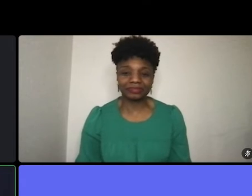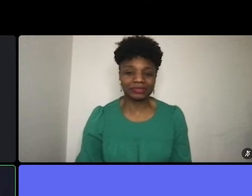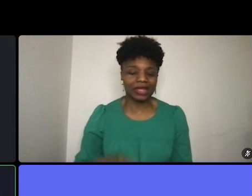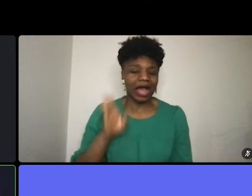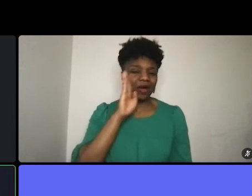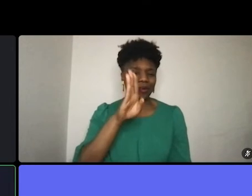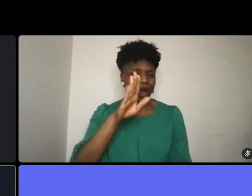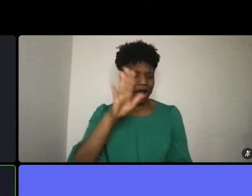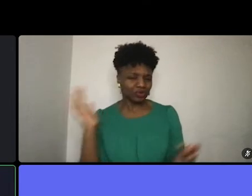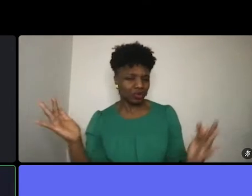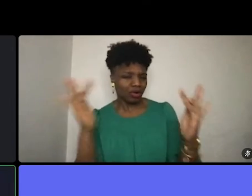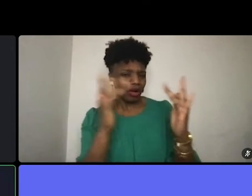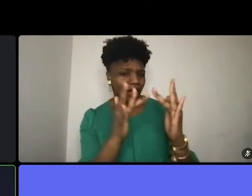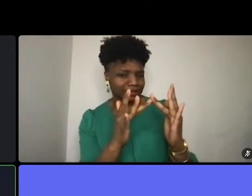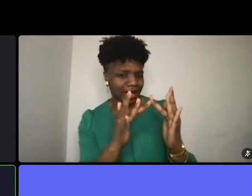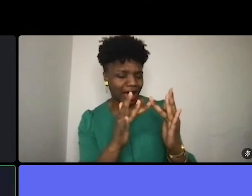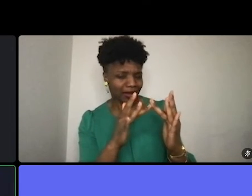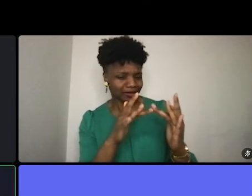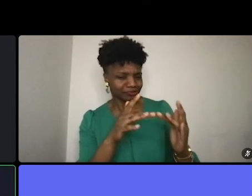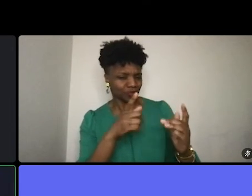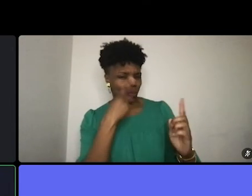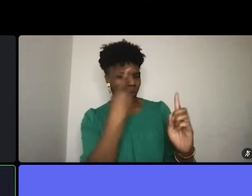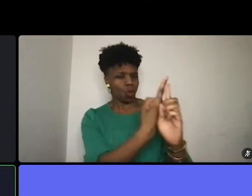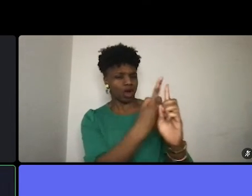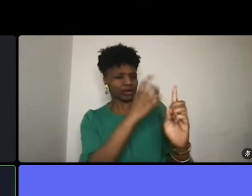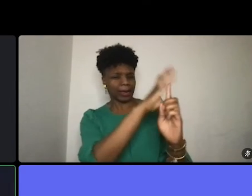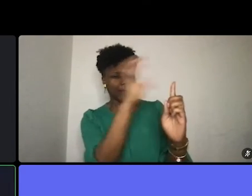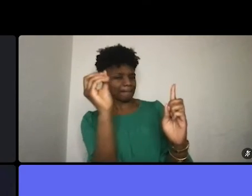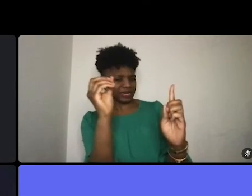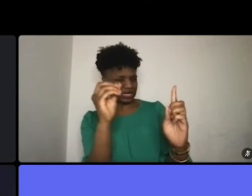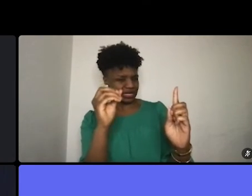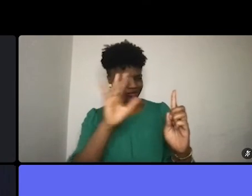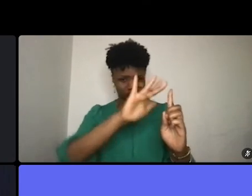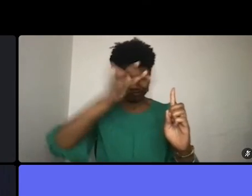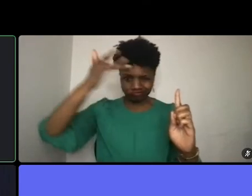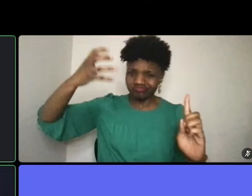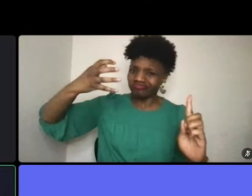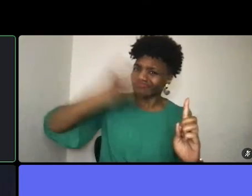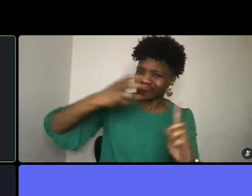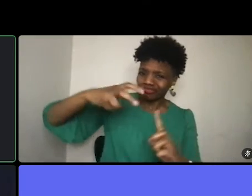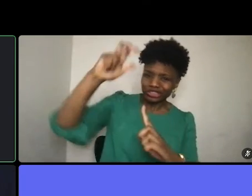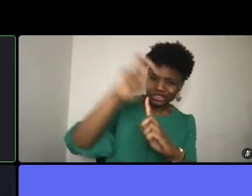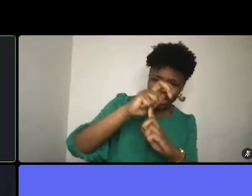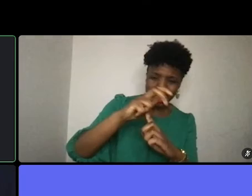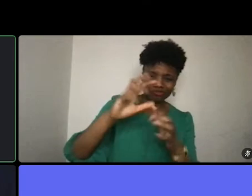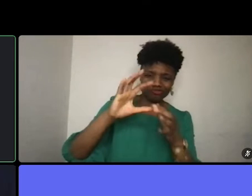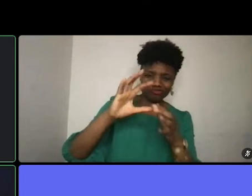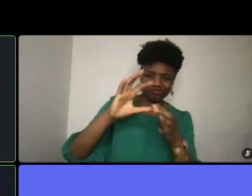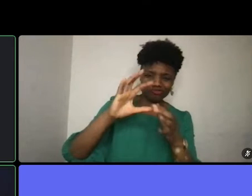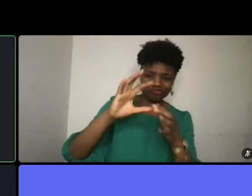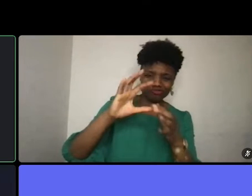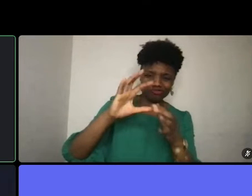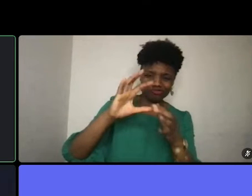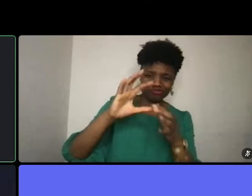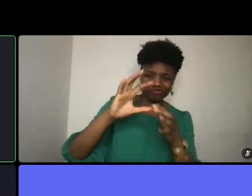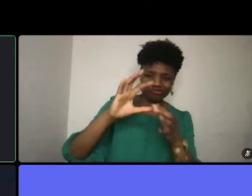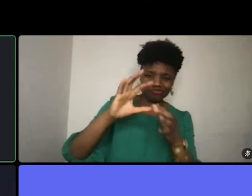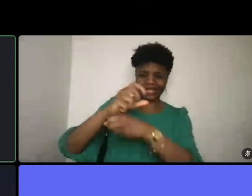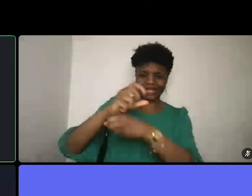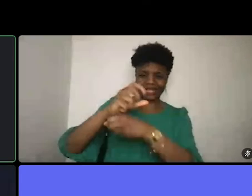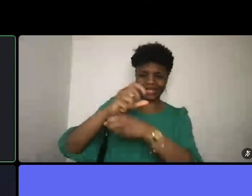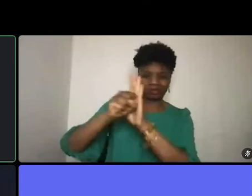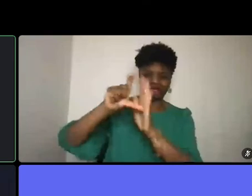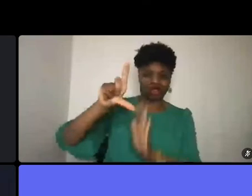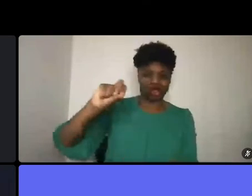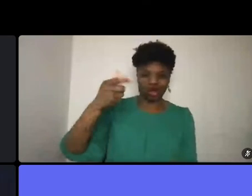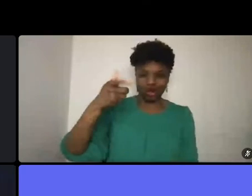again for a new logo because he created my dope logo and I love it. Hey, Man, I appreciate that, bro. You're an easy client to work with.